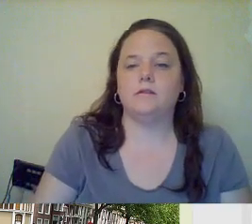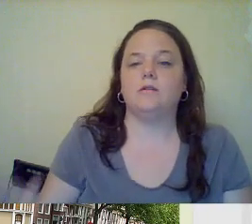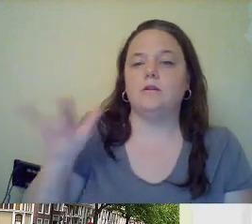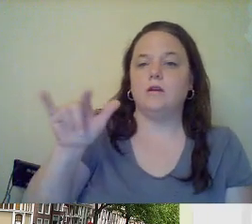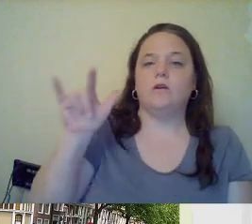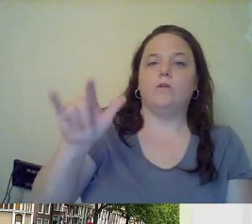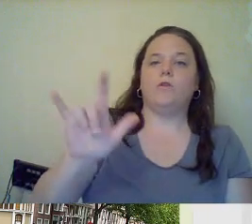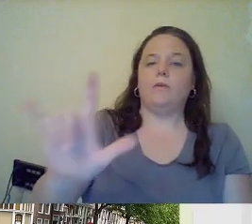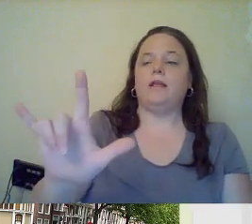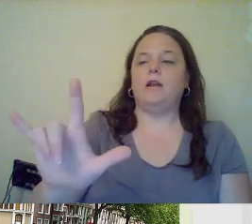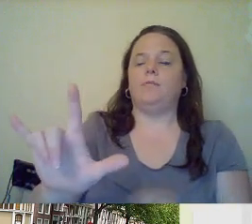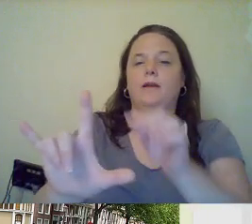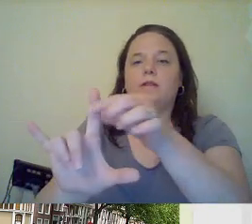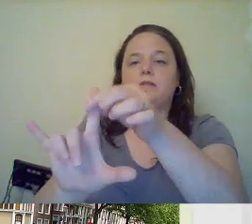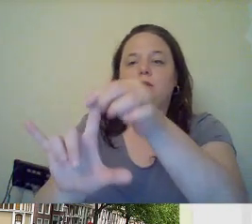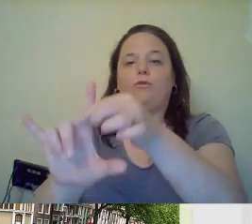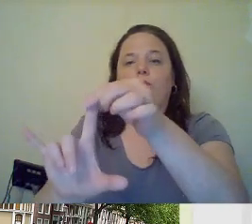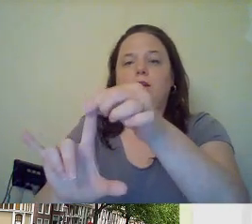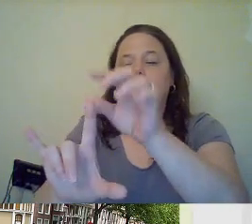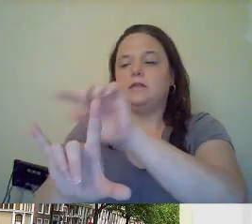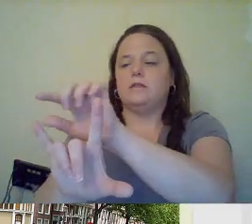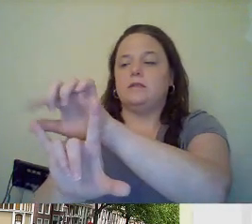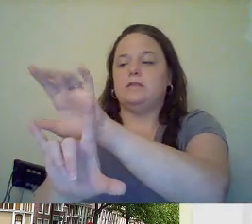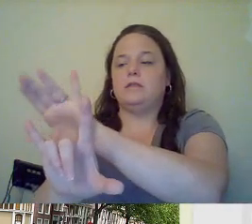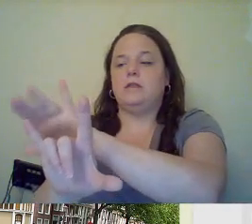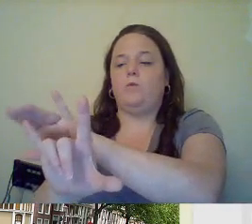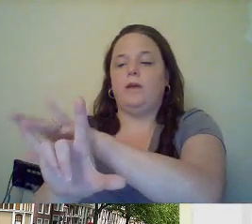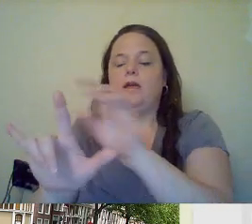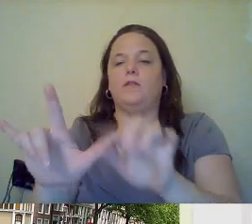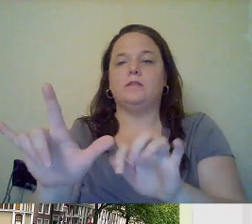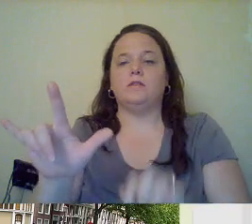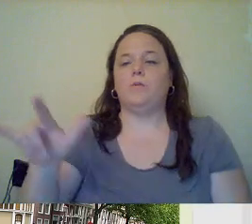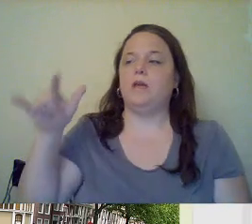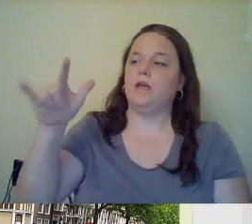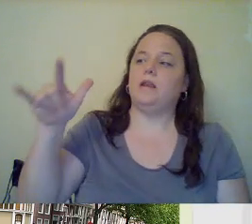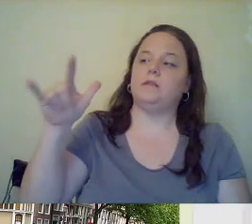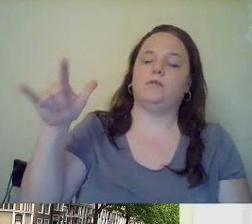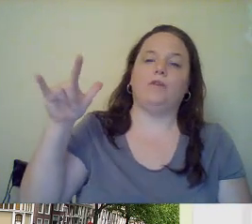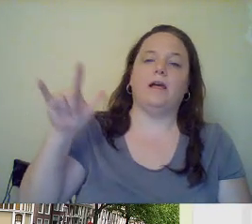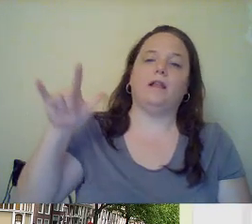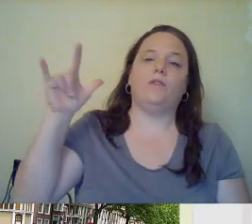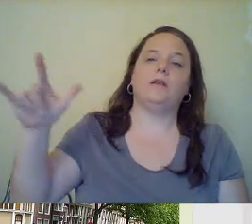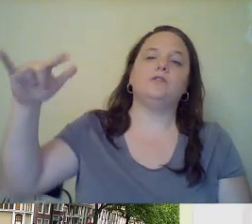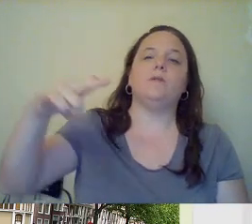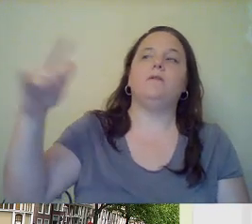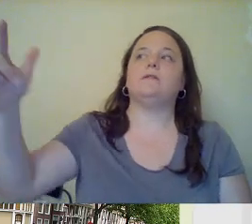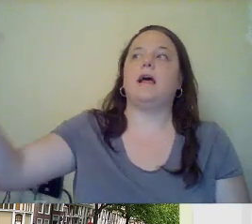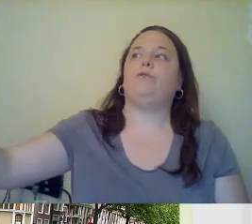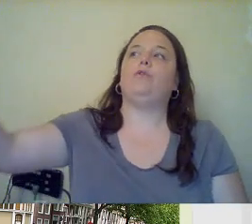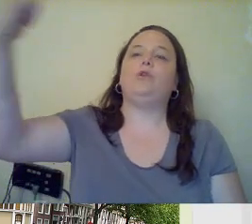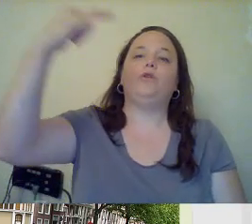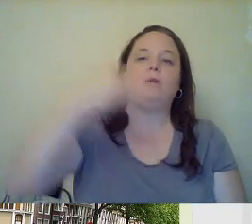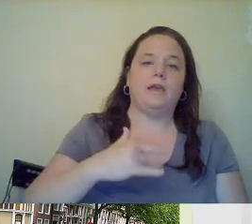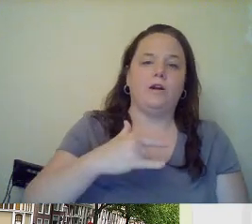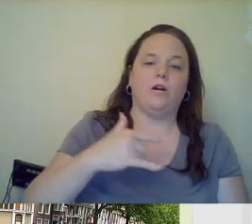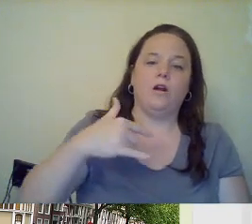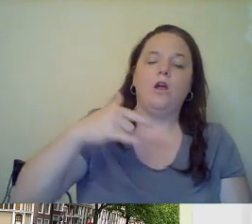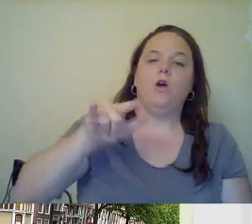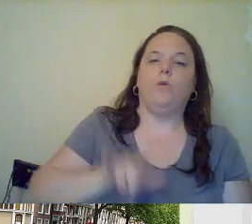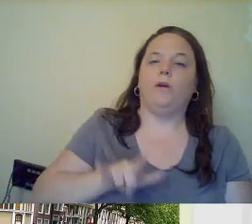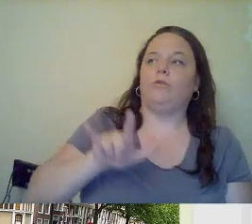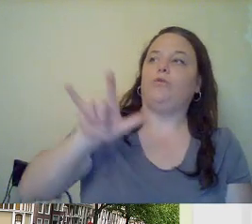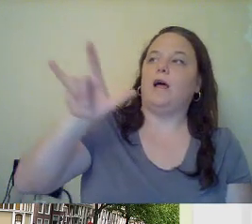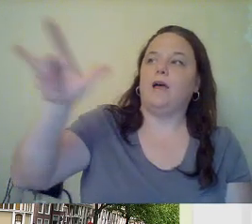airplanes. When you make an airplane, this is the front, this is the wing, and this is a wing, and it's flying like this. You might even say, I flew